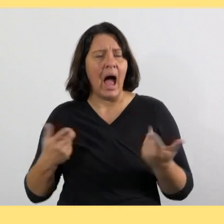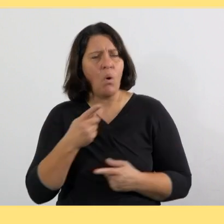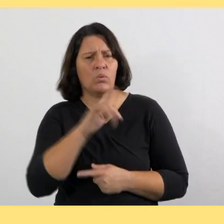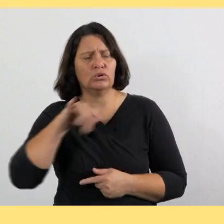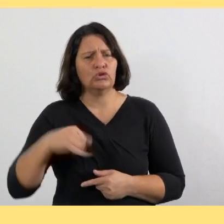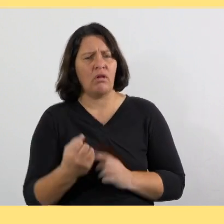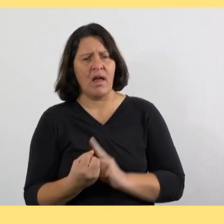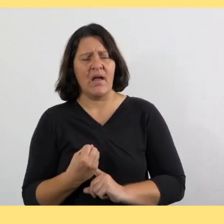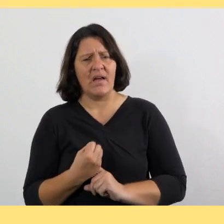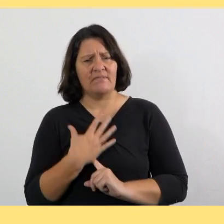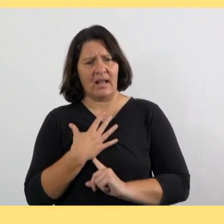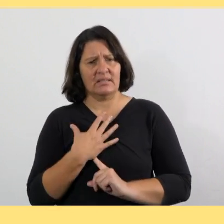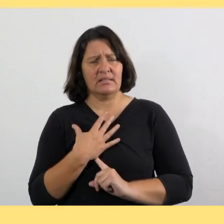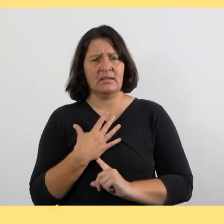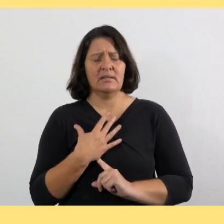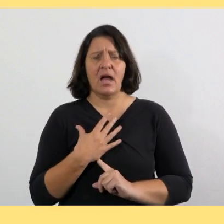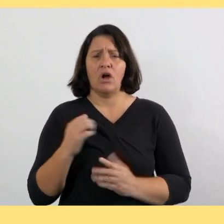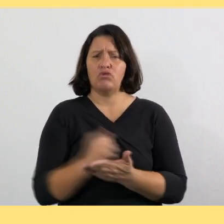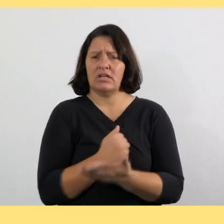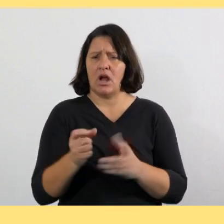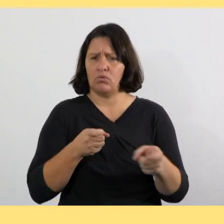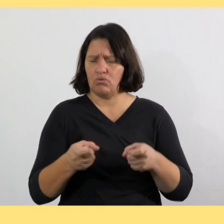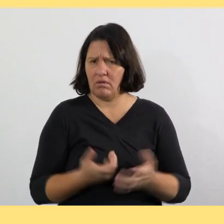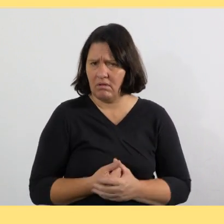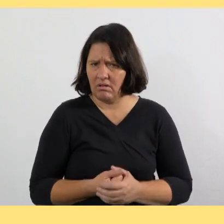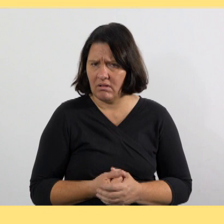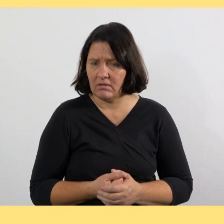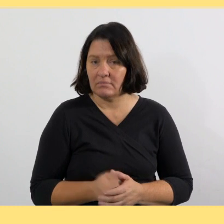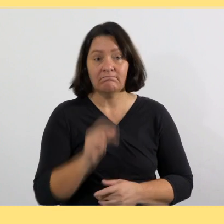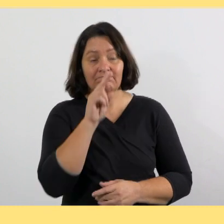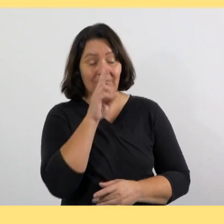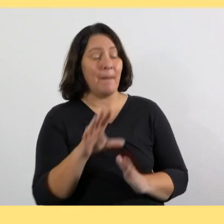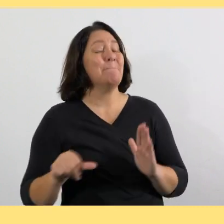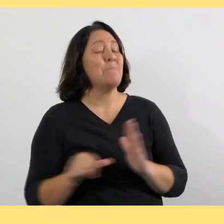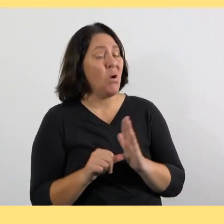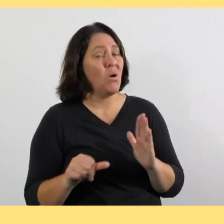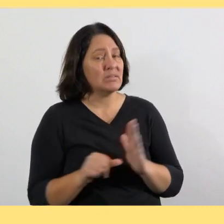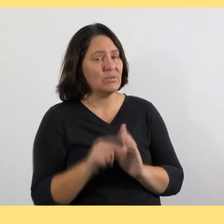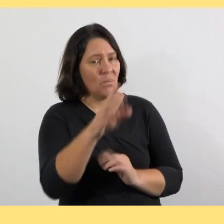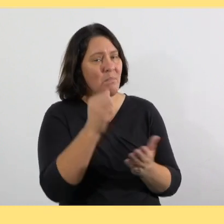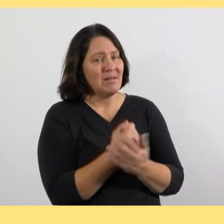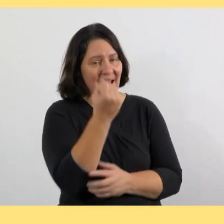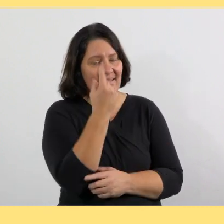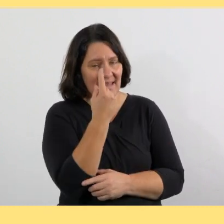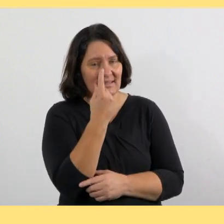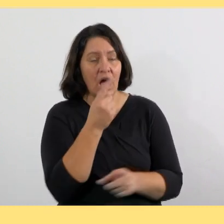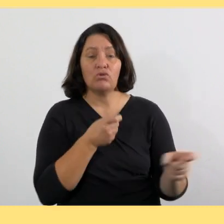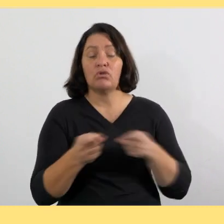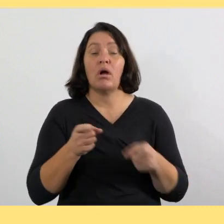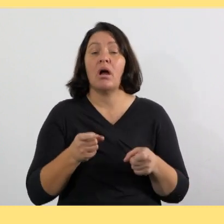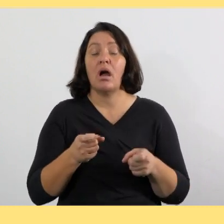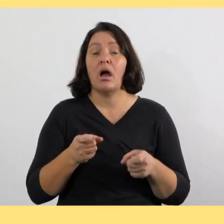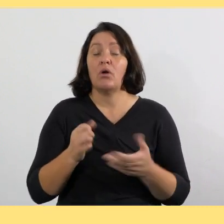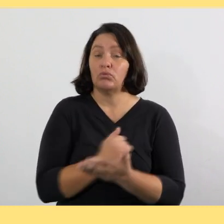this journal then affect our creditors control? Let us see. It is very important that we understand that creditors